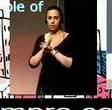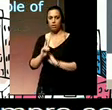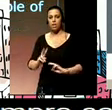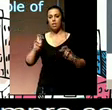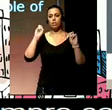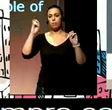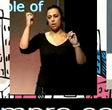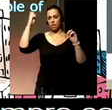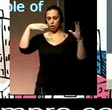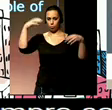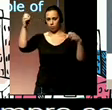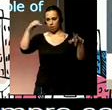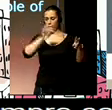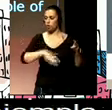have